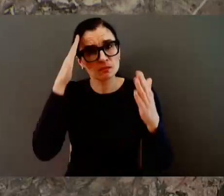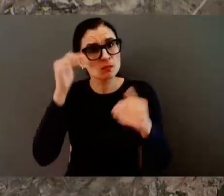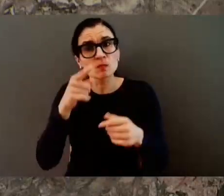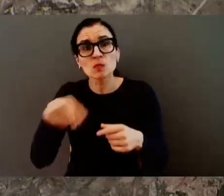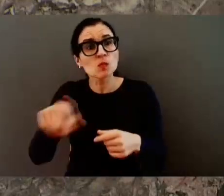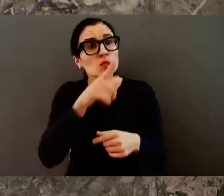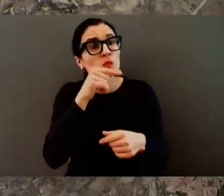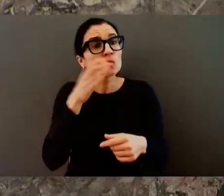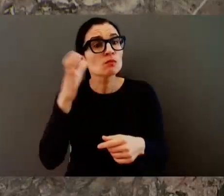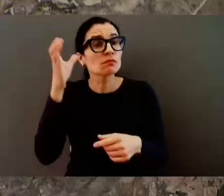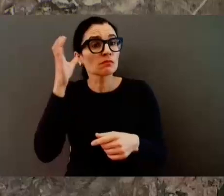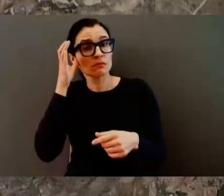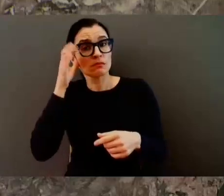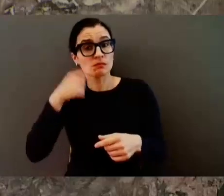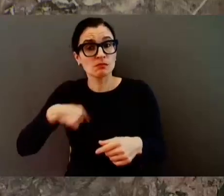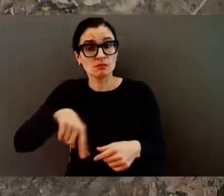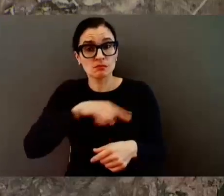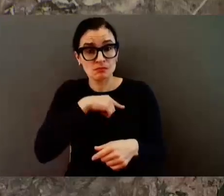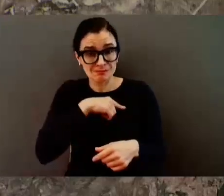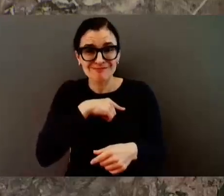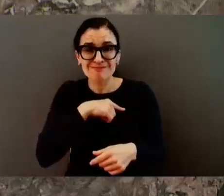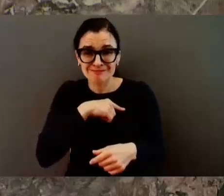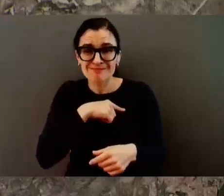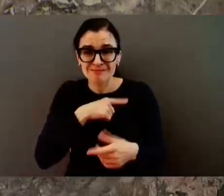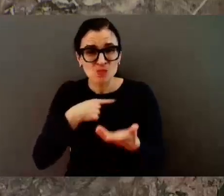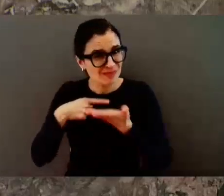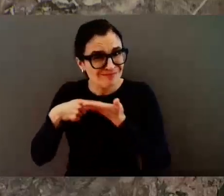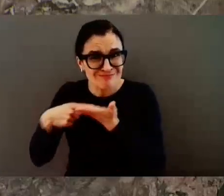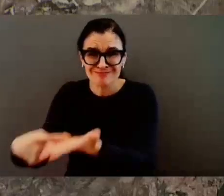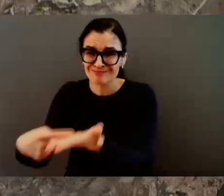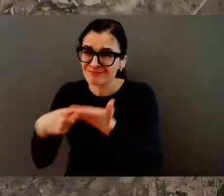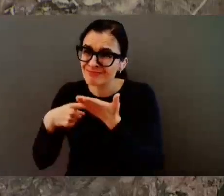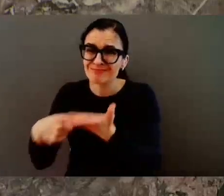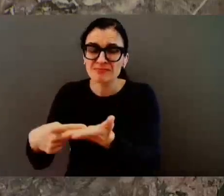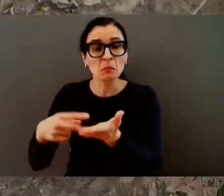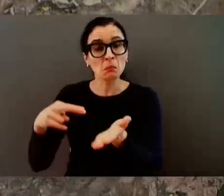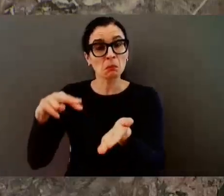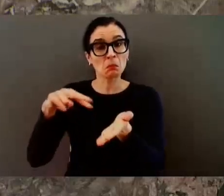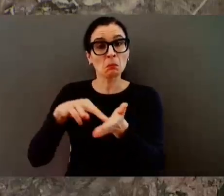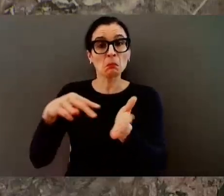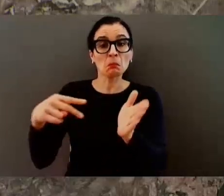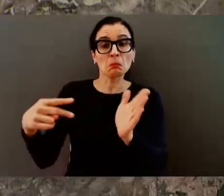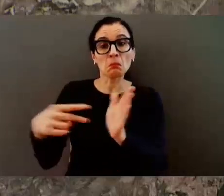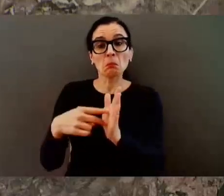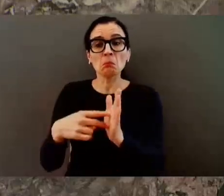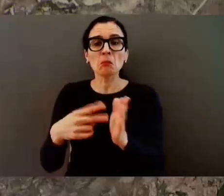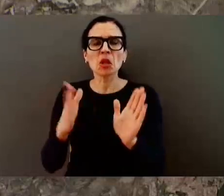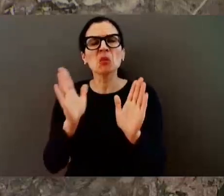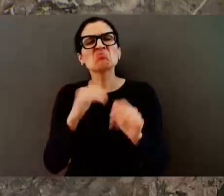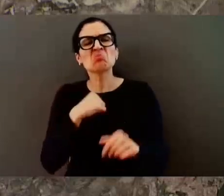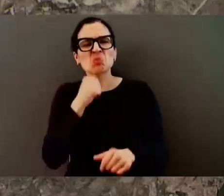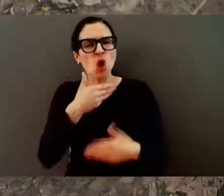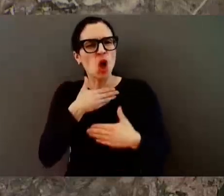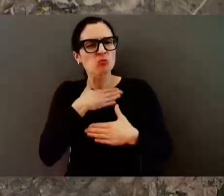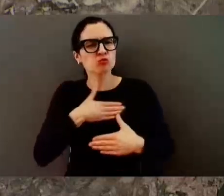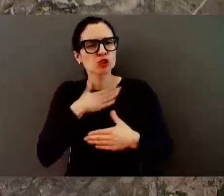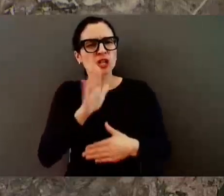no way diminishes the work that they are doing, because they are doing absolutely extraordinary work.